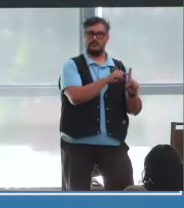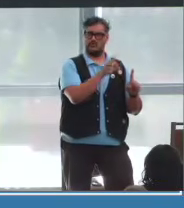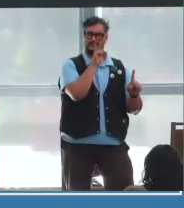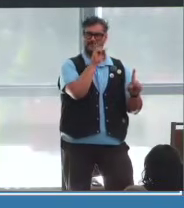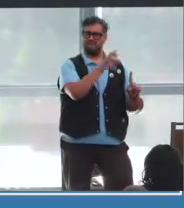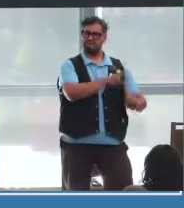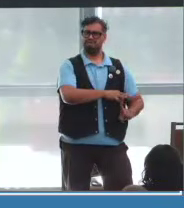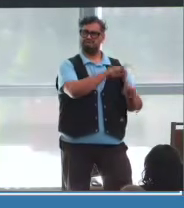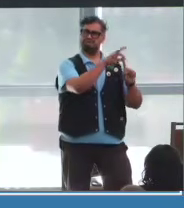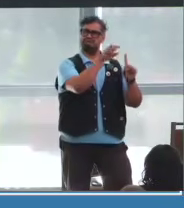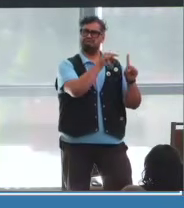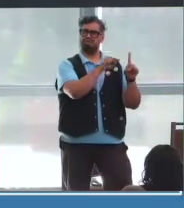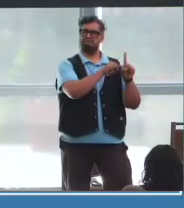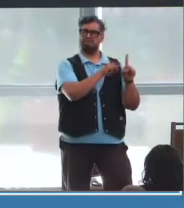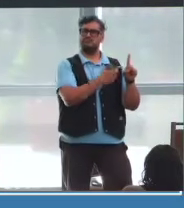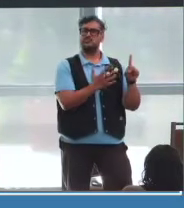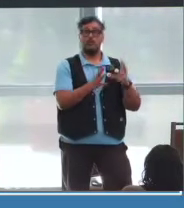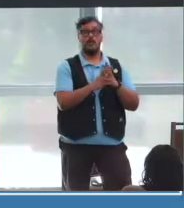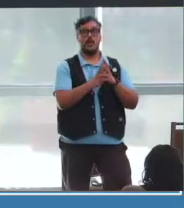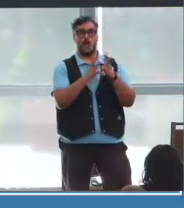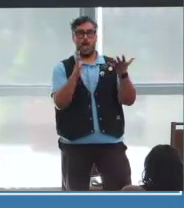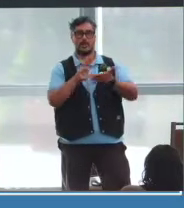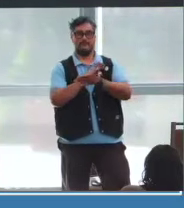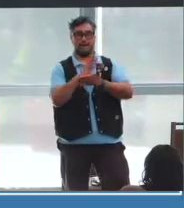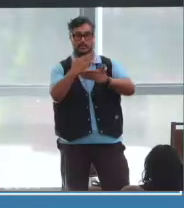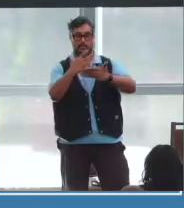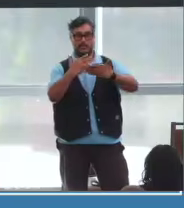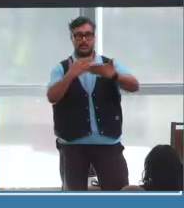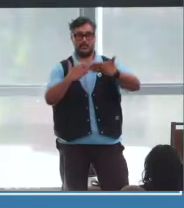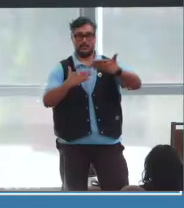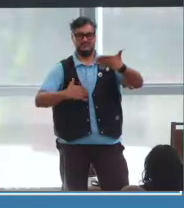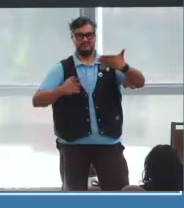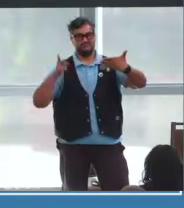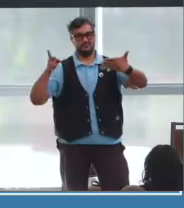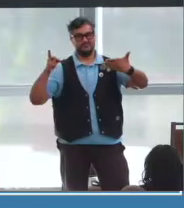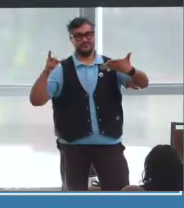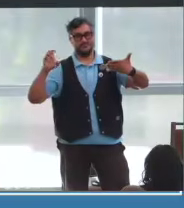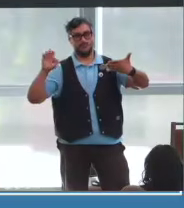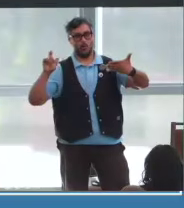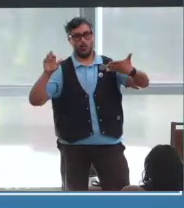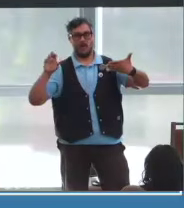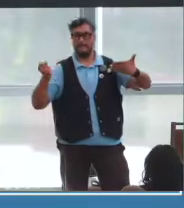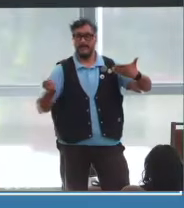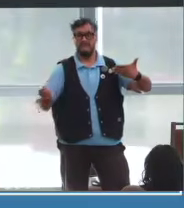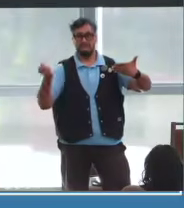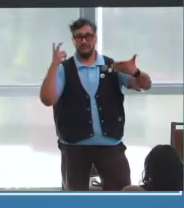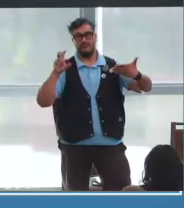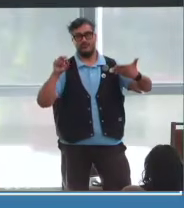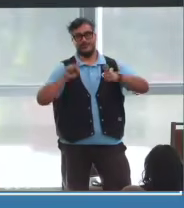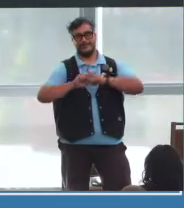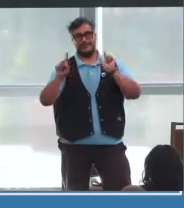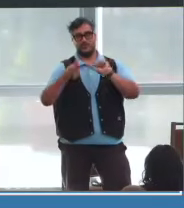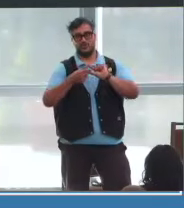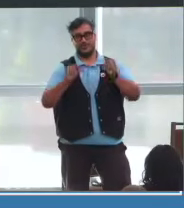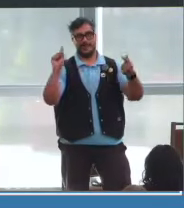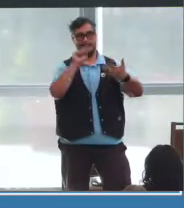distinct variation of lupus, and there were a lot of papers at EULAR about some of the 30 genetic variants